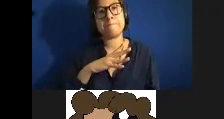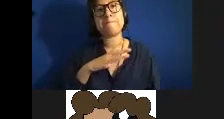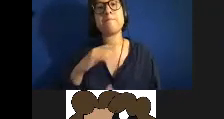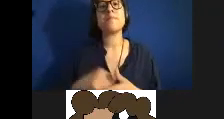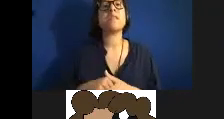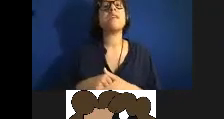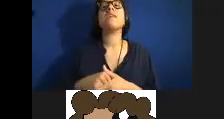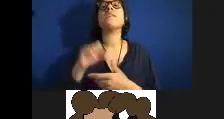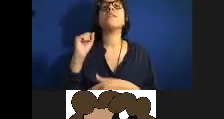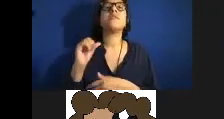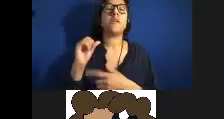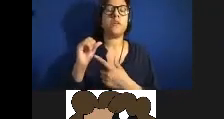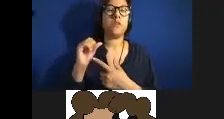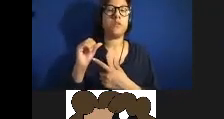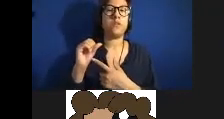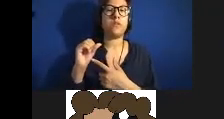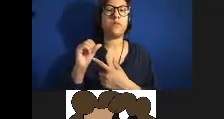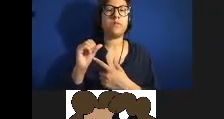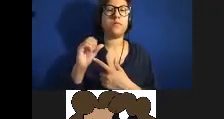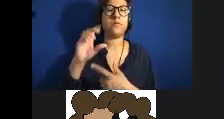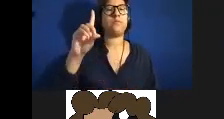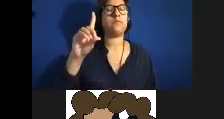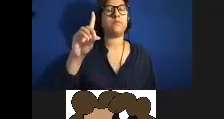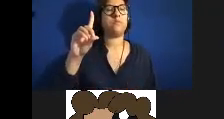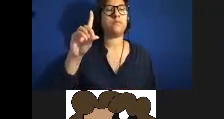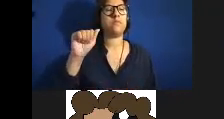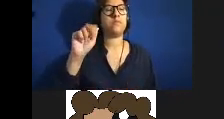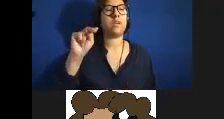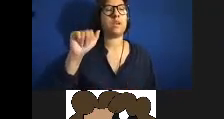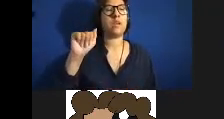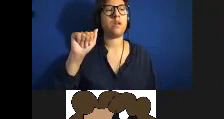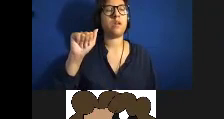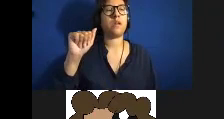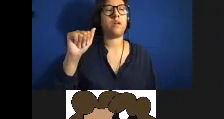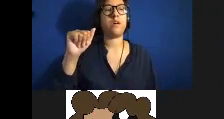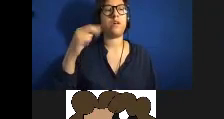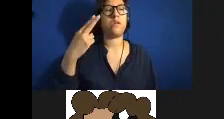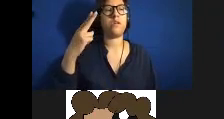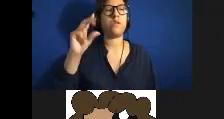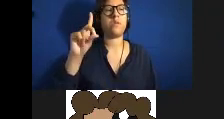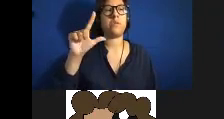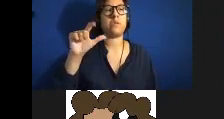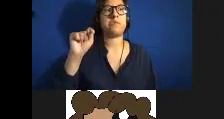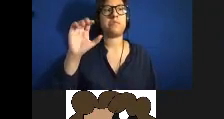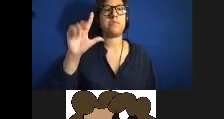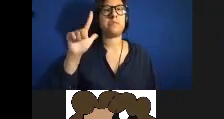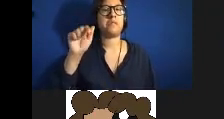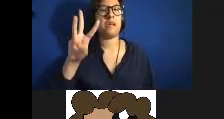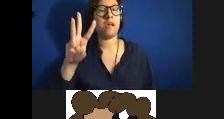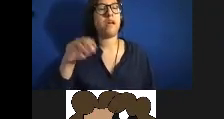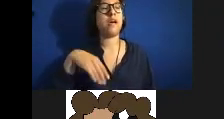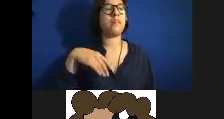Daniel Holtzclaw case. Daniel Holtzclaw was a biracial man, Asian and white, who